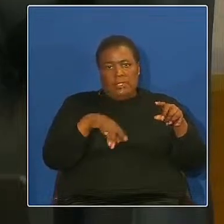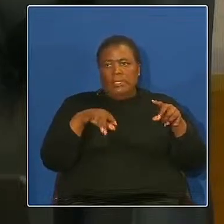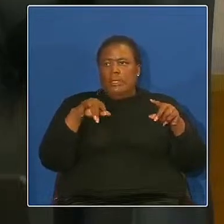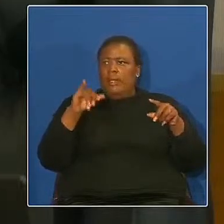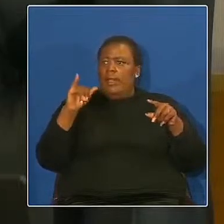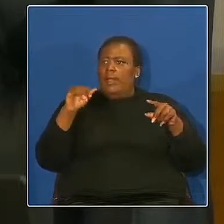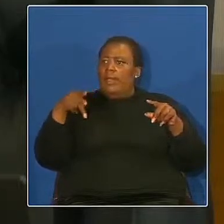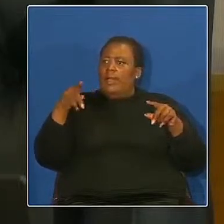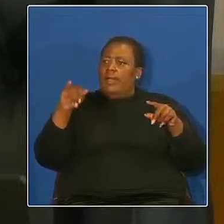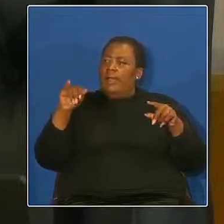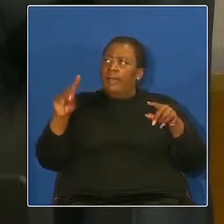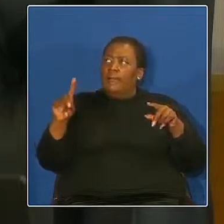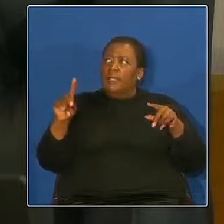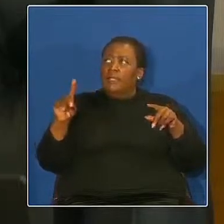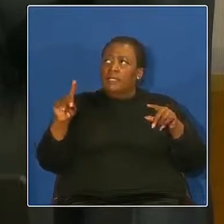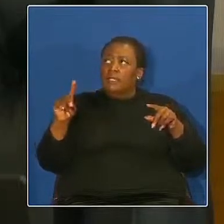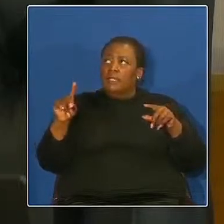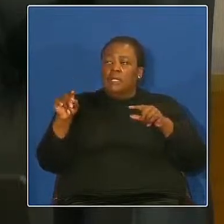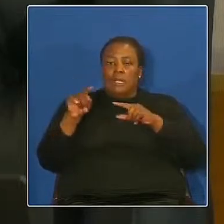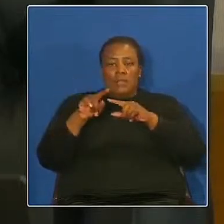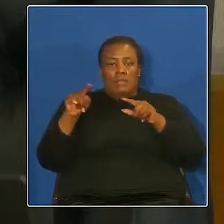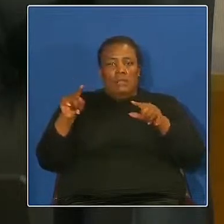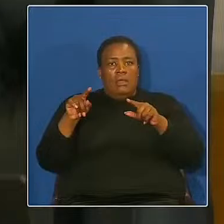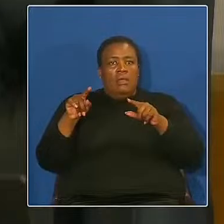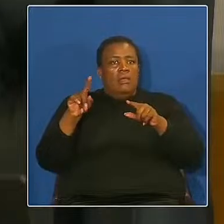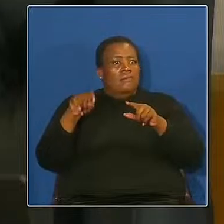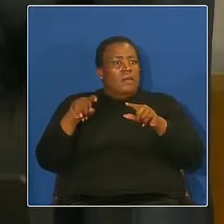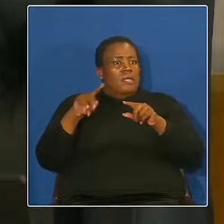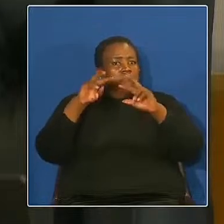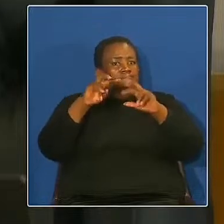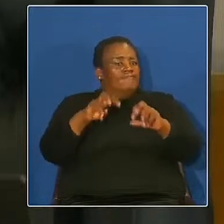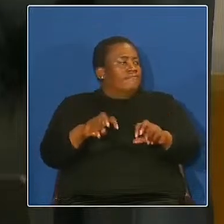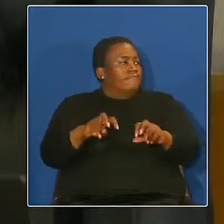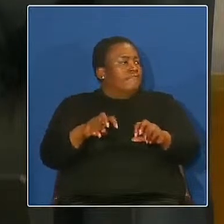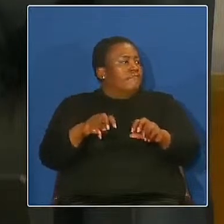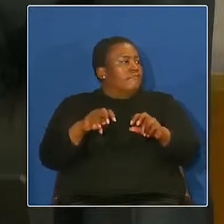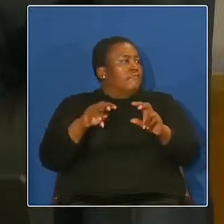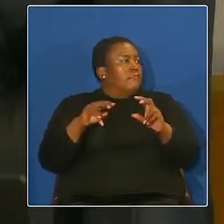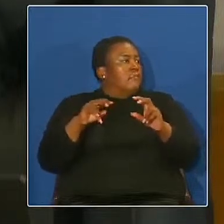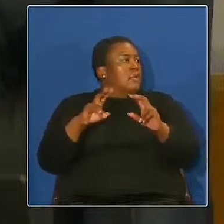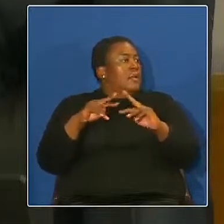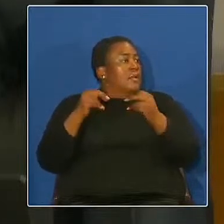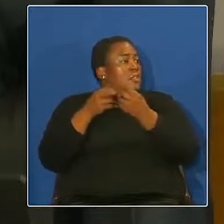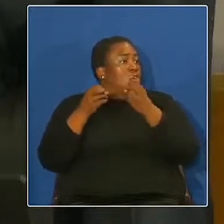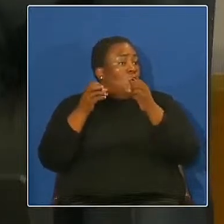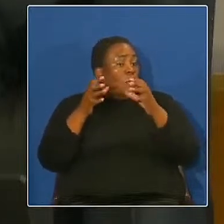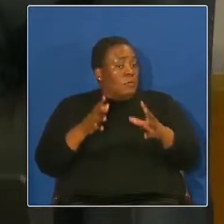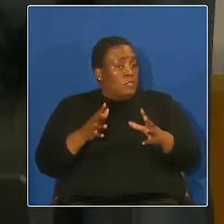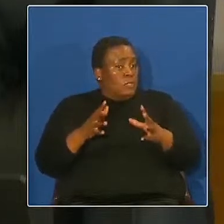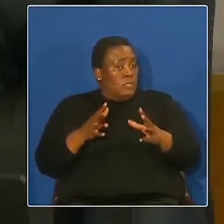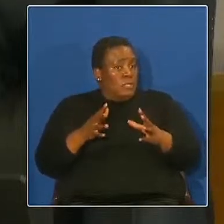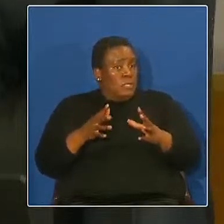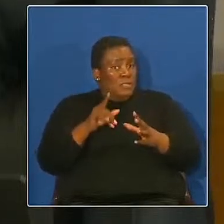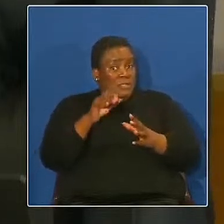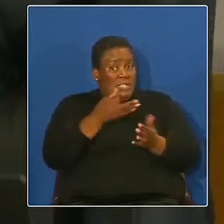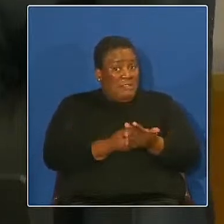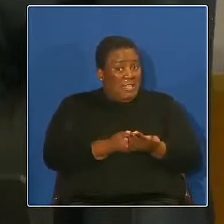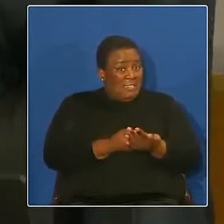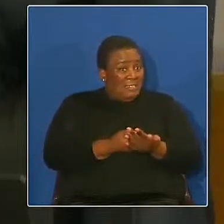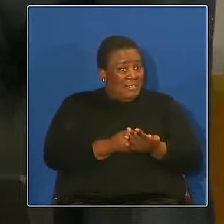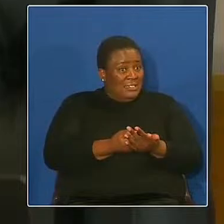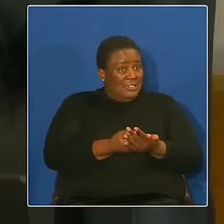probe the National Commissioner and yourself Is that fact? Was there